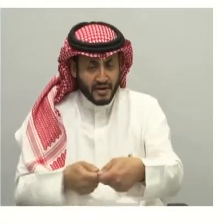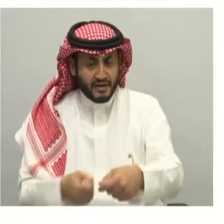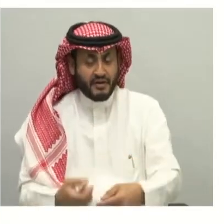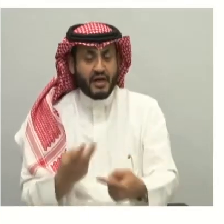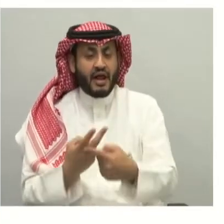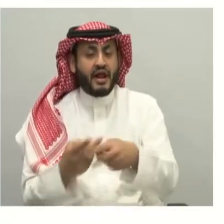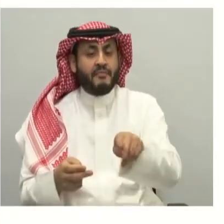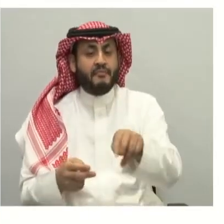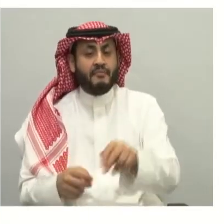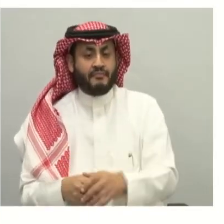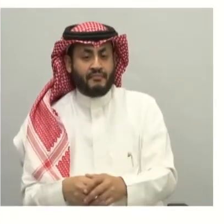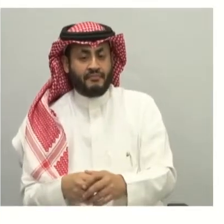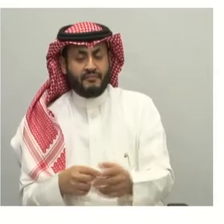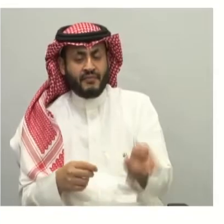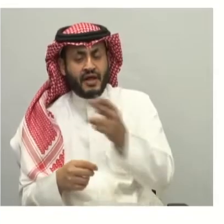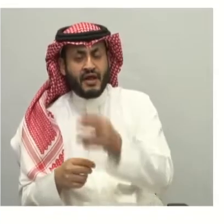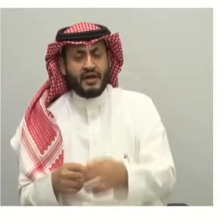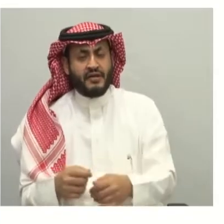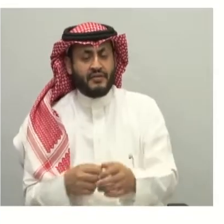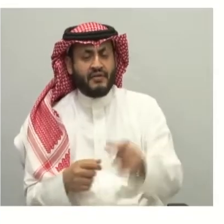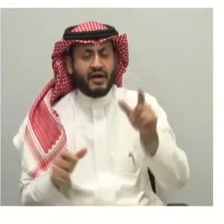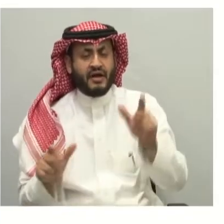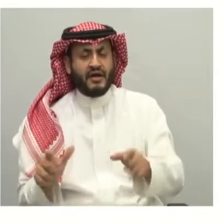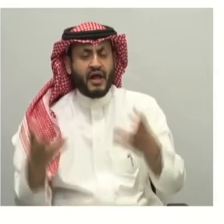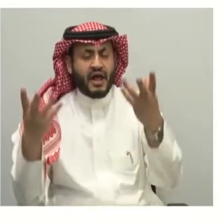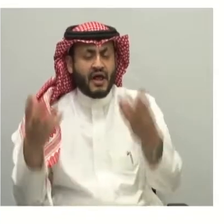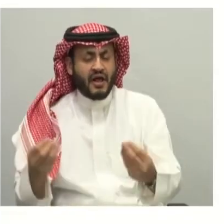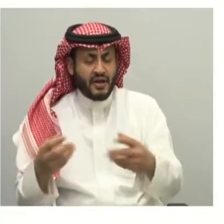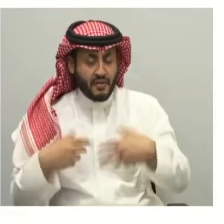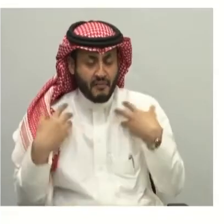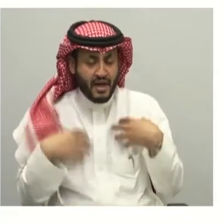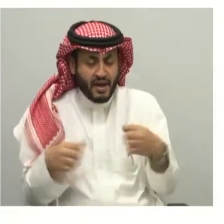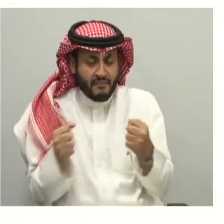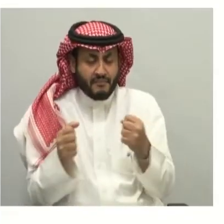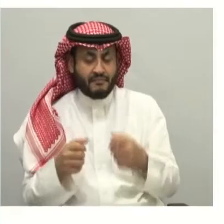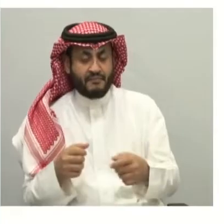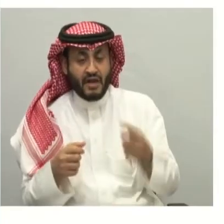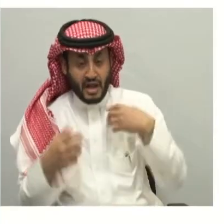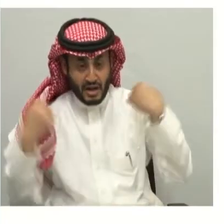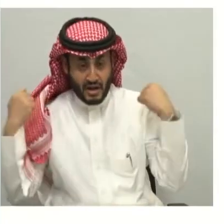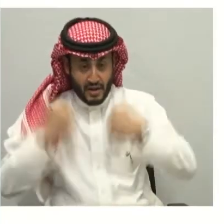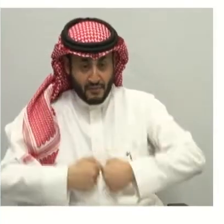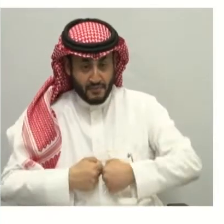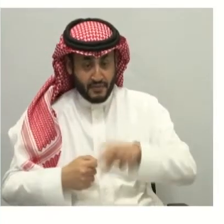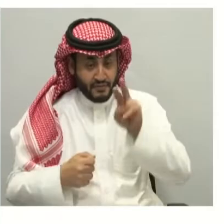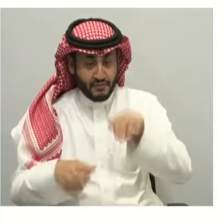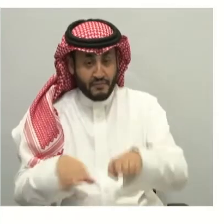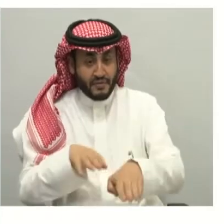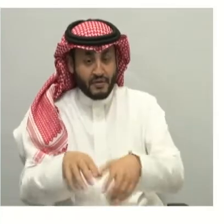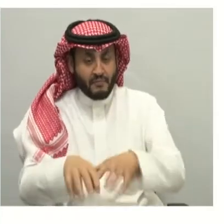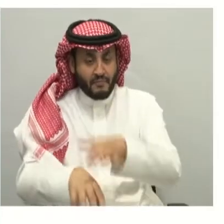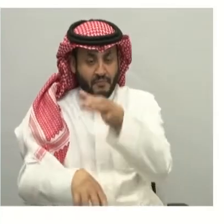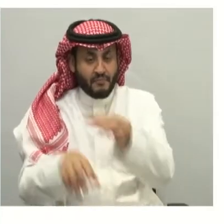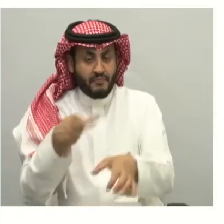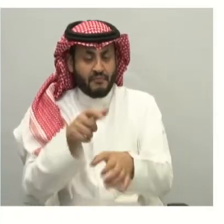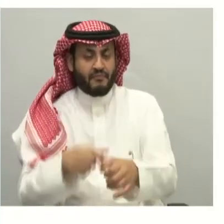I are going to fly to Sweden on the weekend, and I need some warm clothes. I need a coat, and maybe a pair of boots. There are a